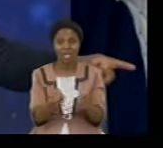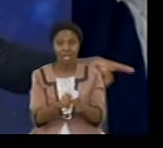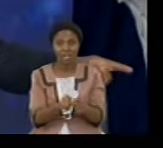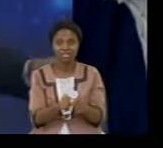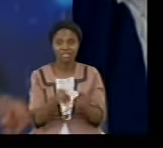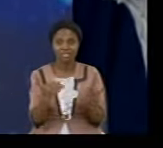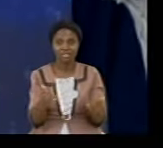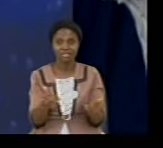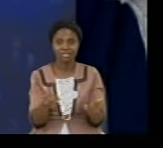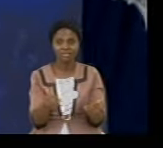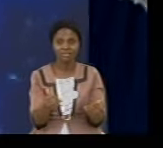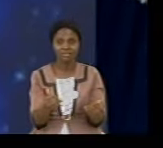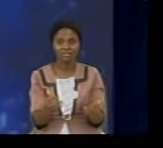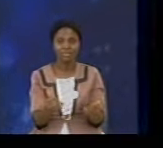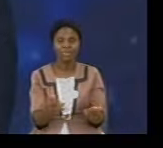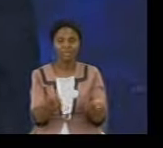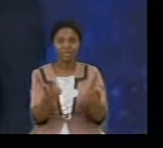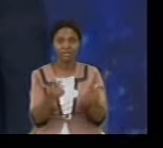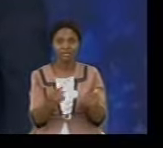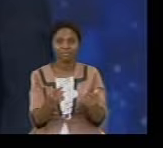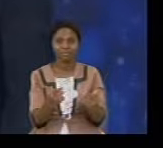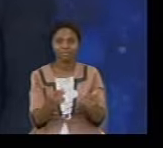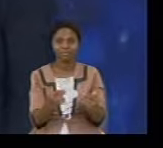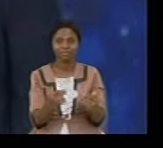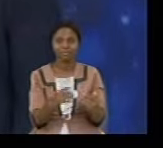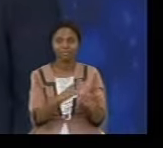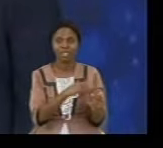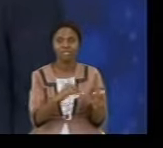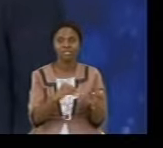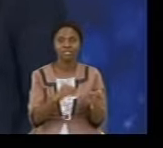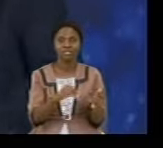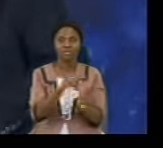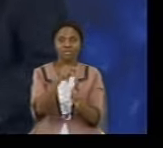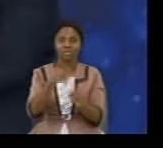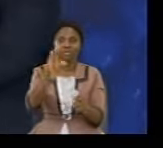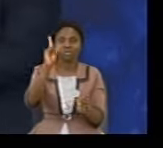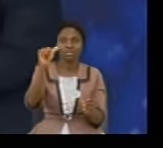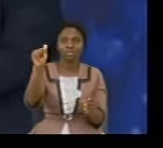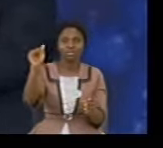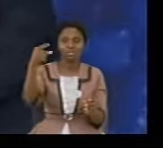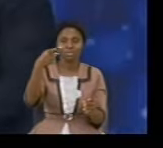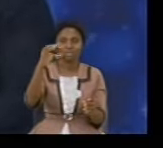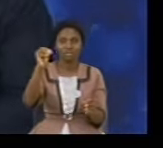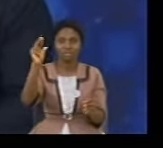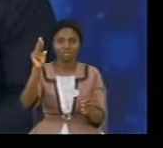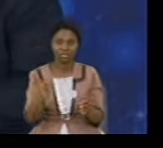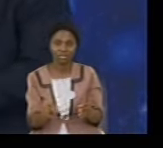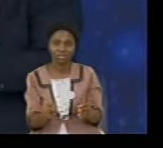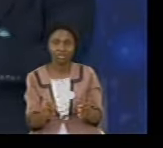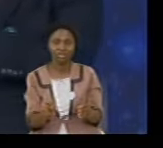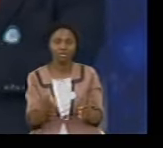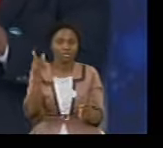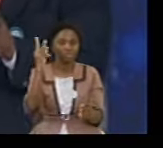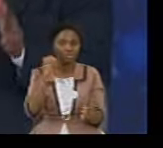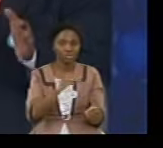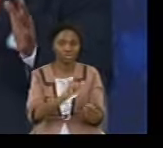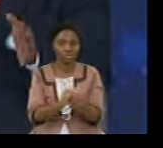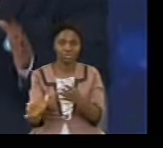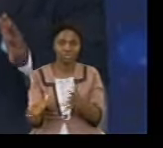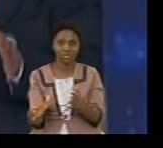came to boast and they brag, and in one day God sent an angel and destroyed the army of